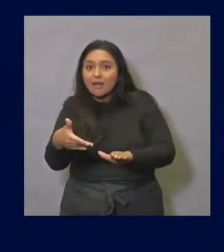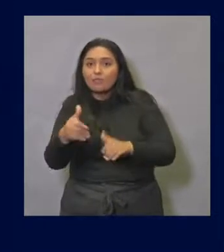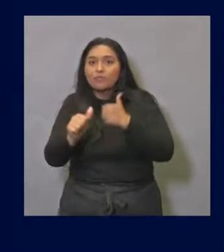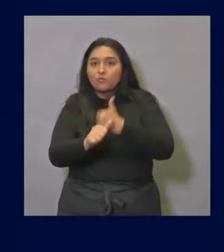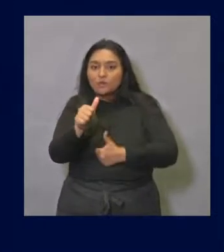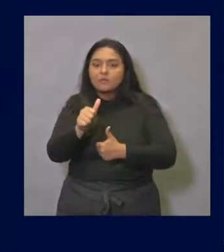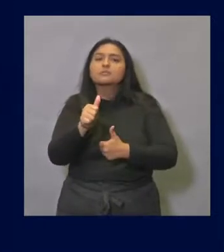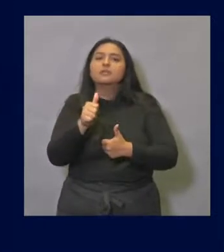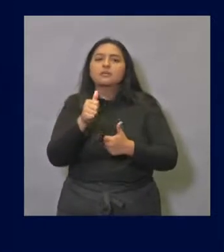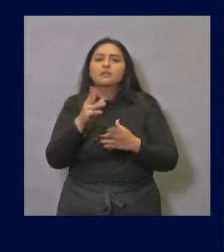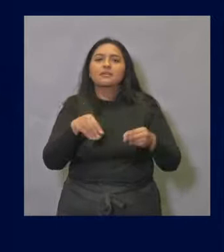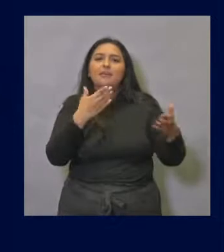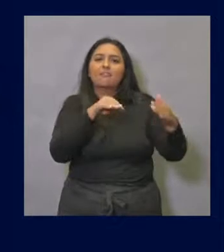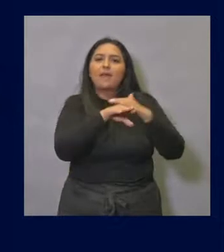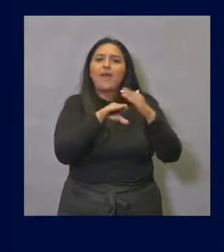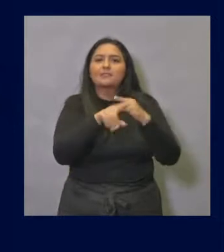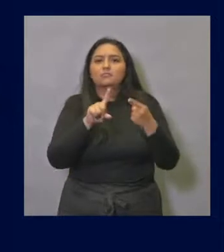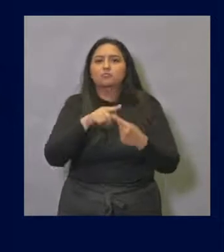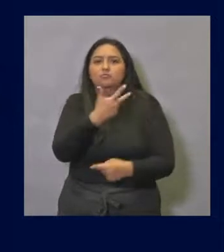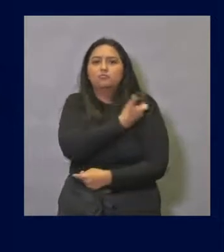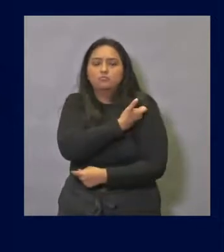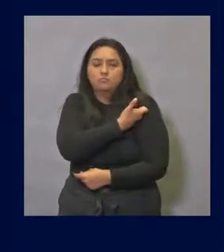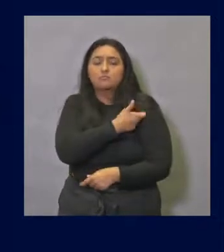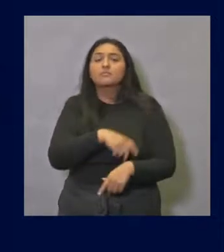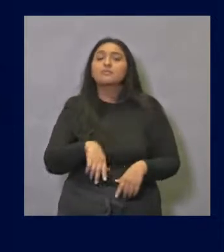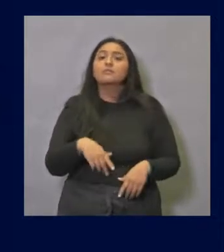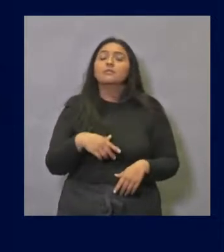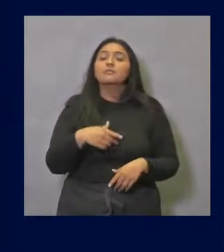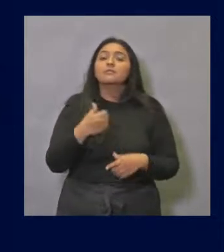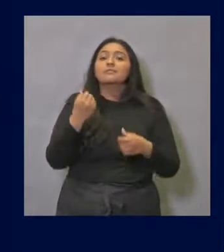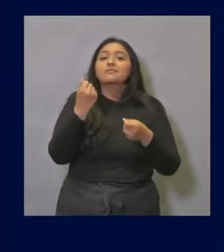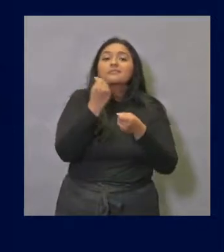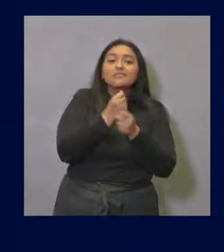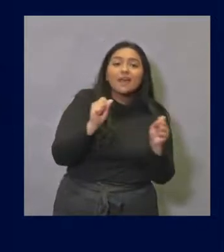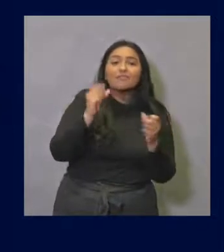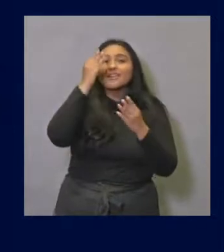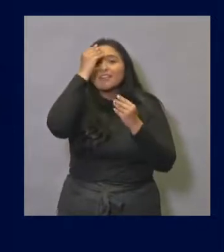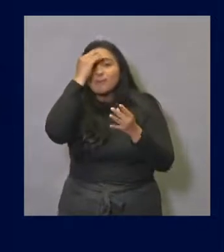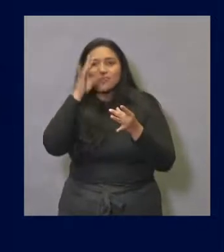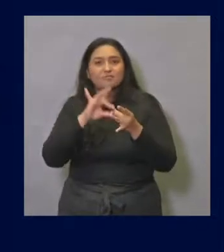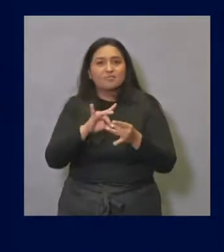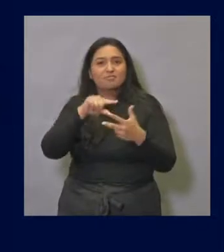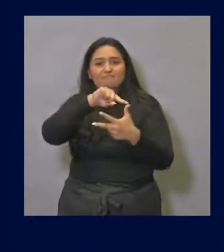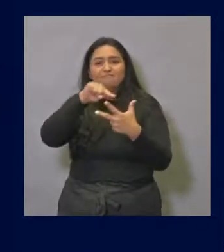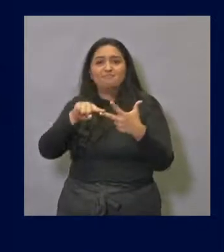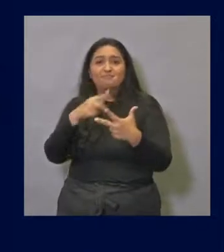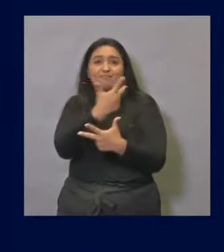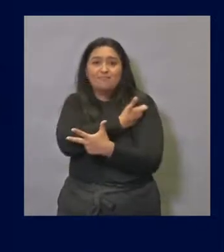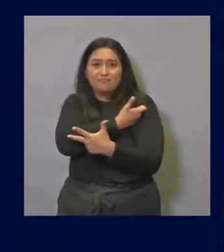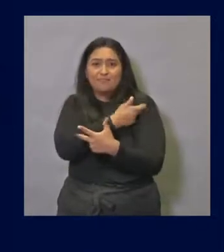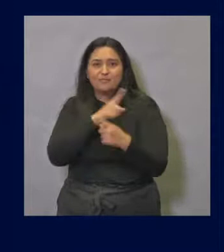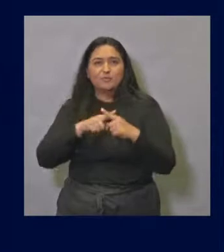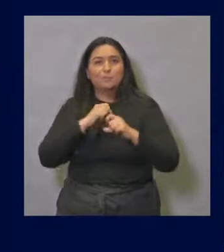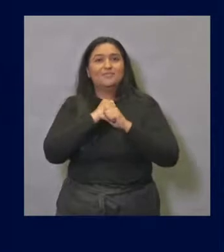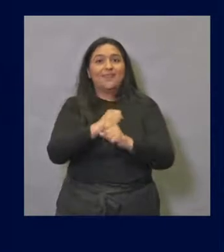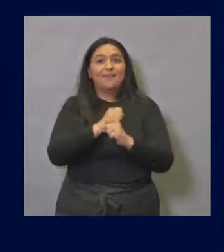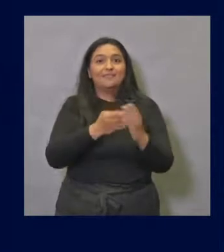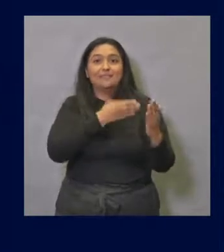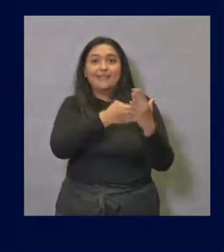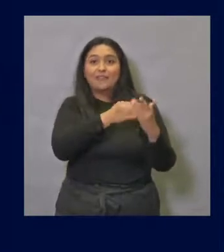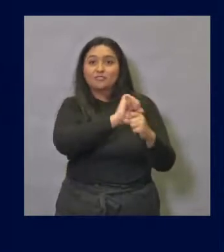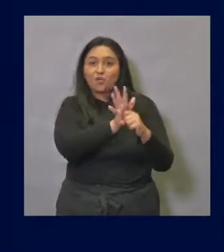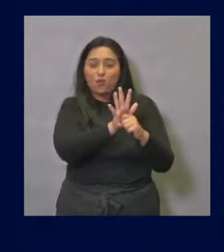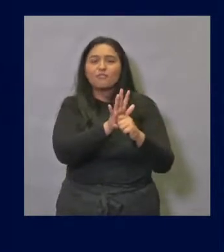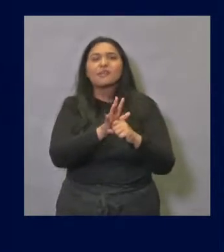Accurate information about the safety and effectiveness of the 3 available vaccines that protect from the COVID-19 virus should